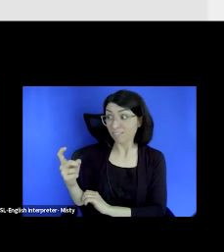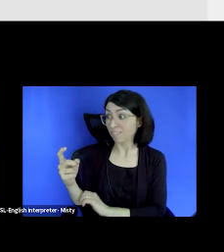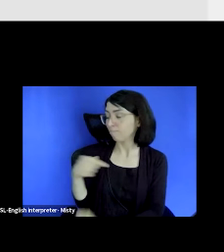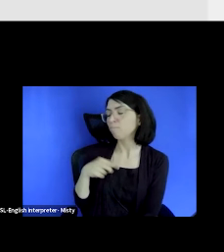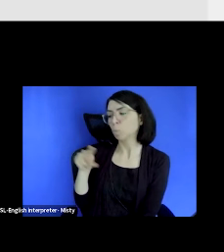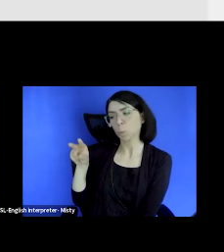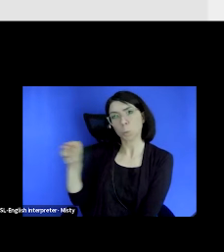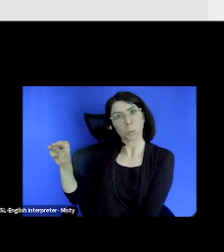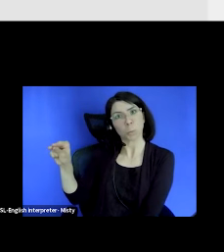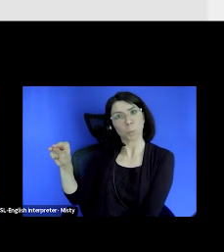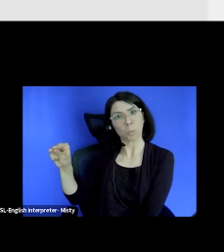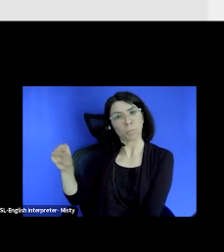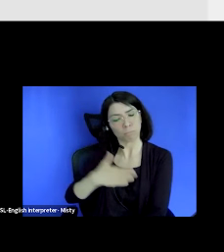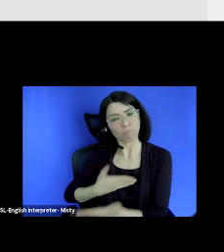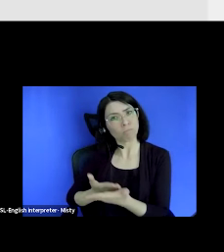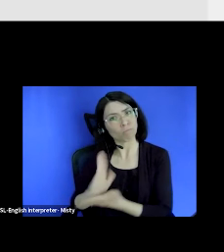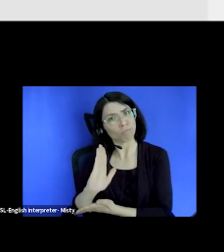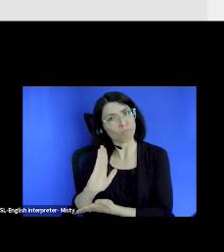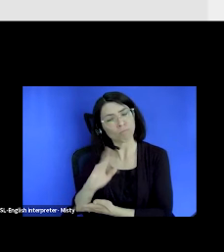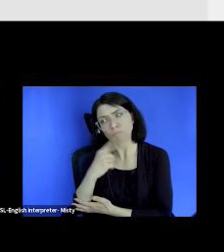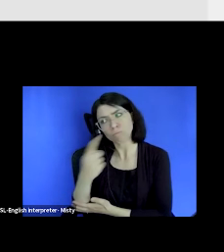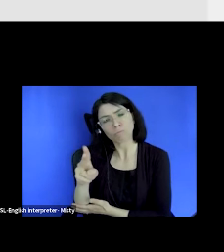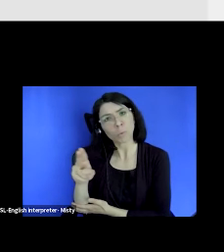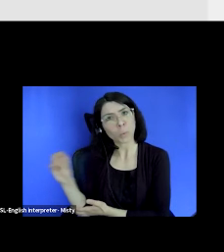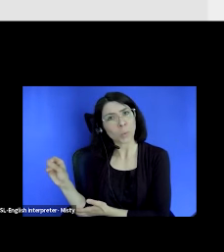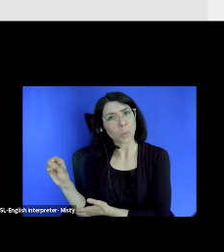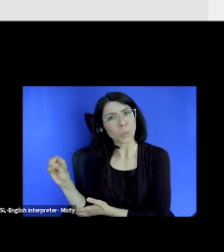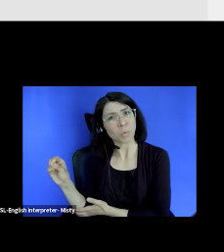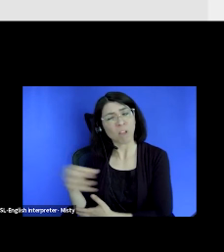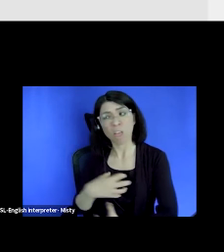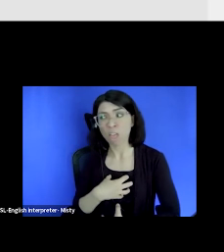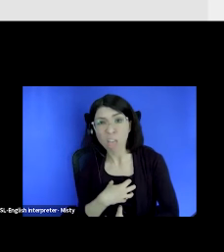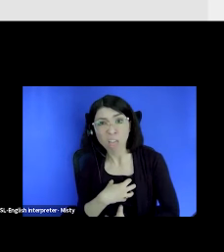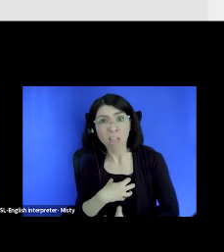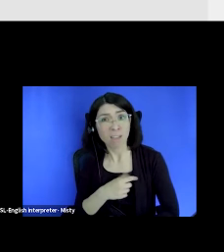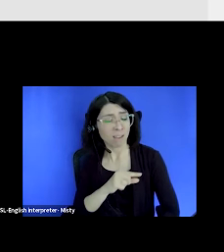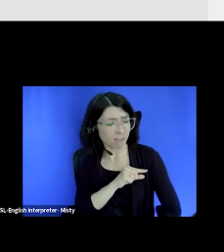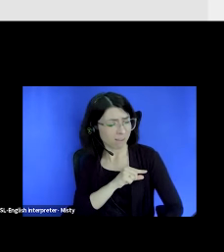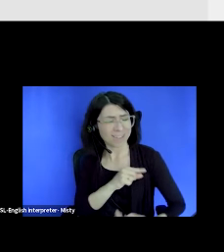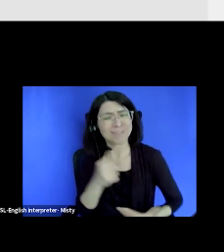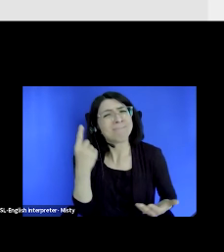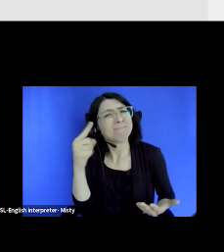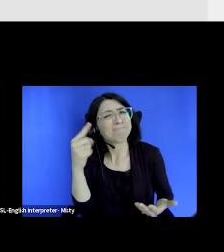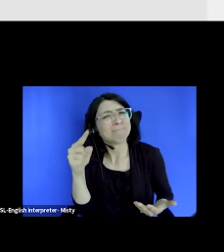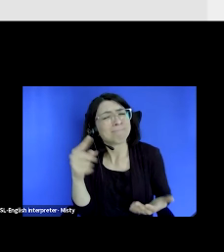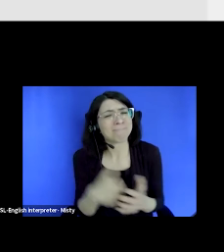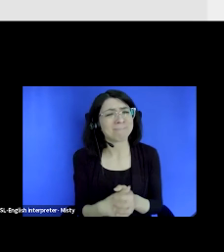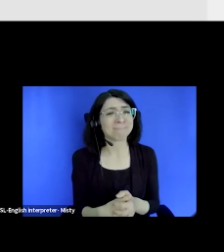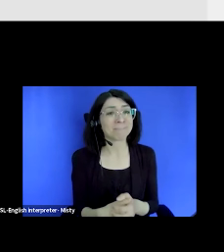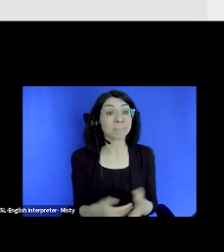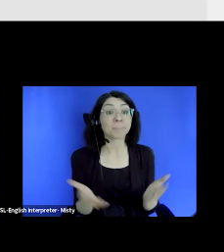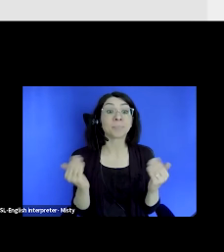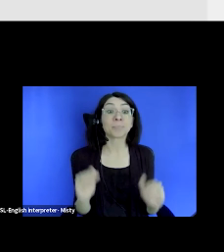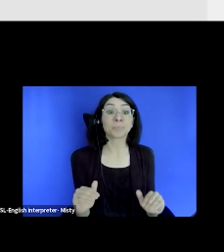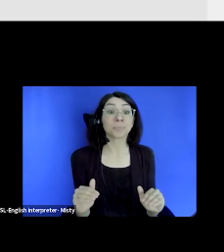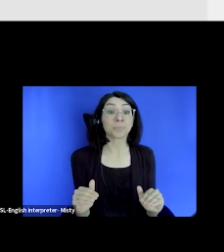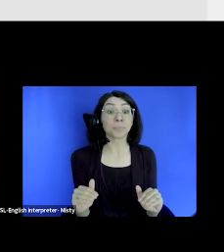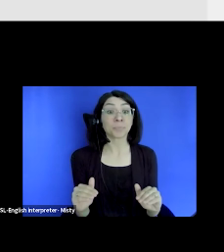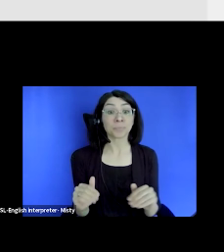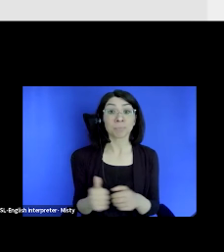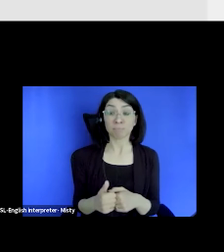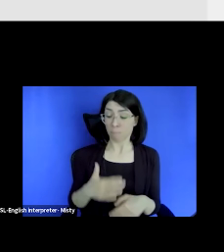of attached to these like negative feelings? You have the right to offer no reasons or excuses for